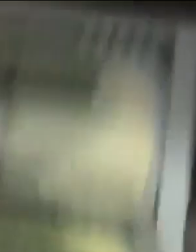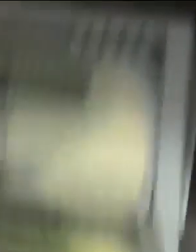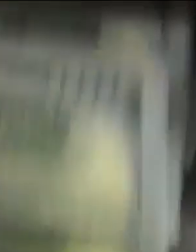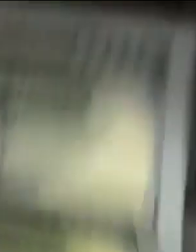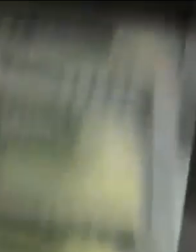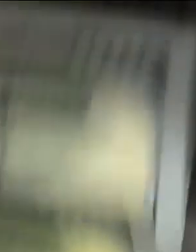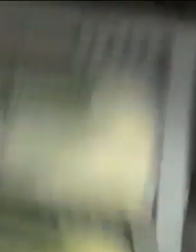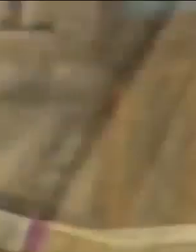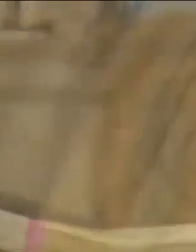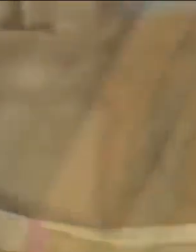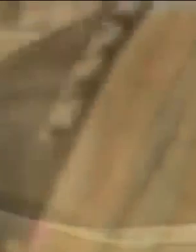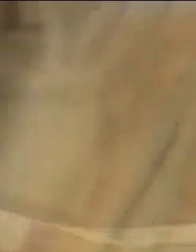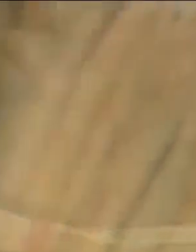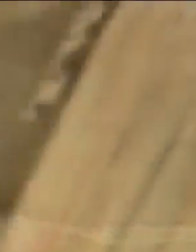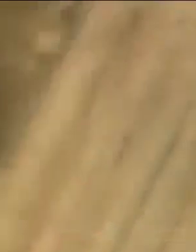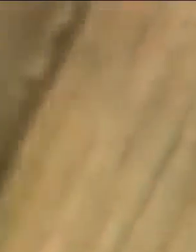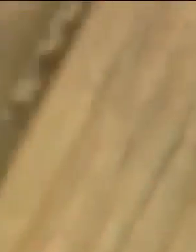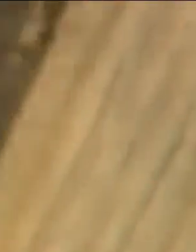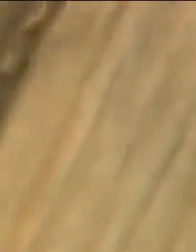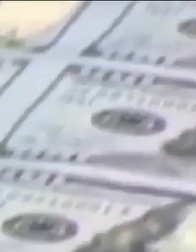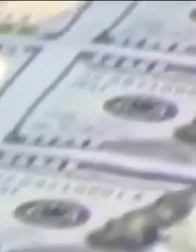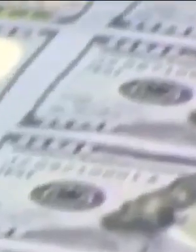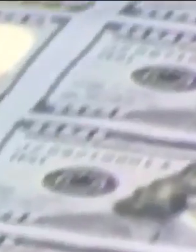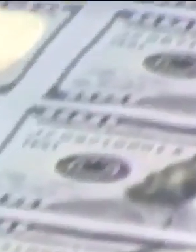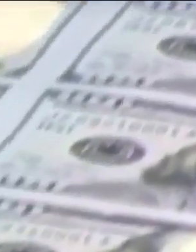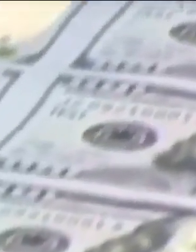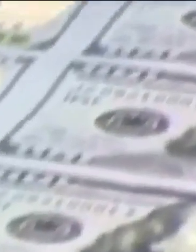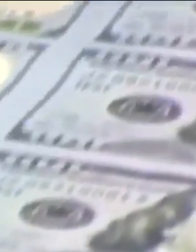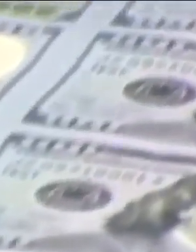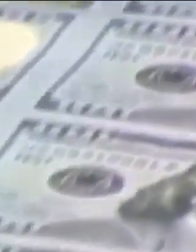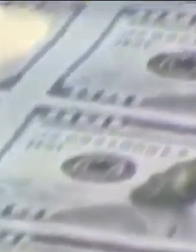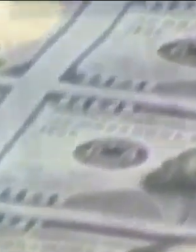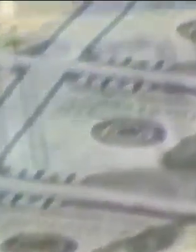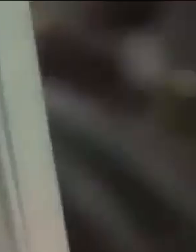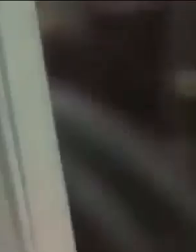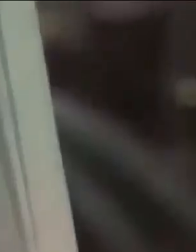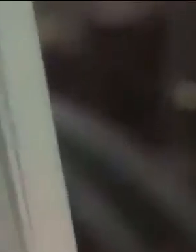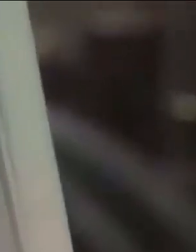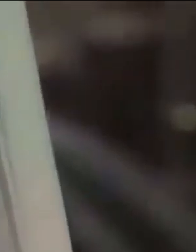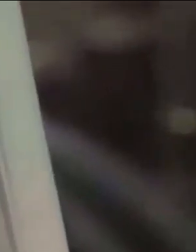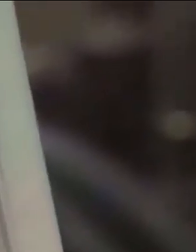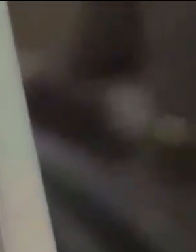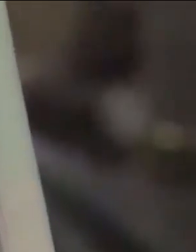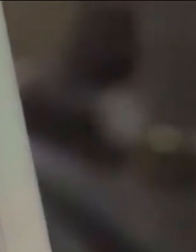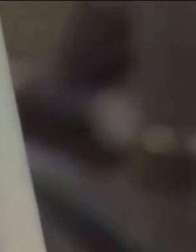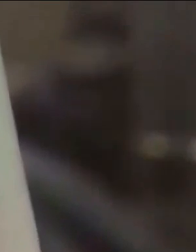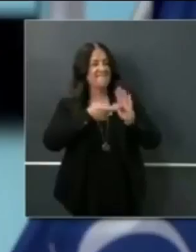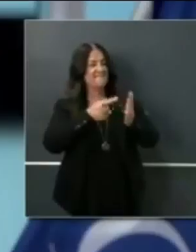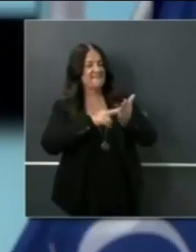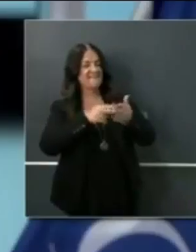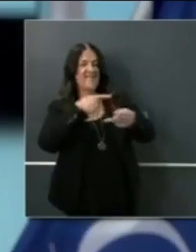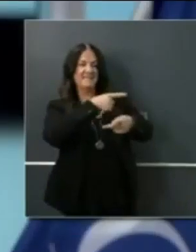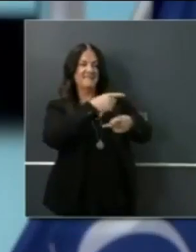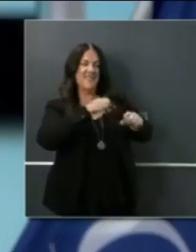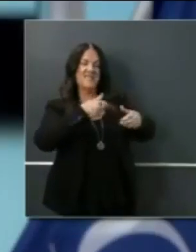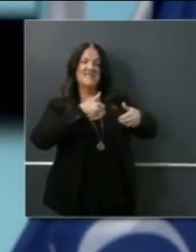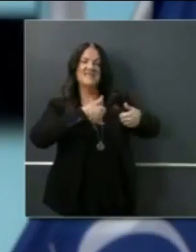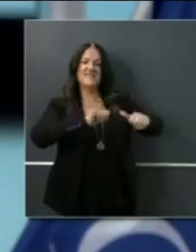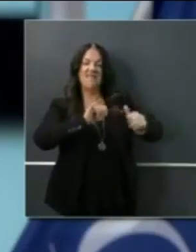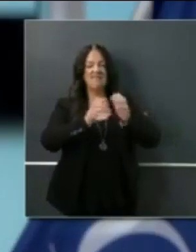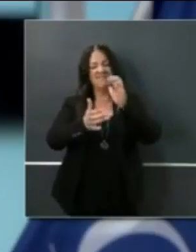with because the nature of the COVID-19 emergency means that this is no time for debt collectors to be garnishing emergency funds. There is a caveat,